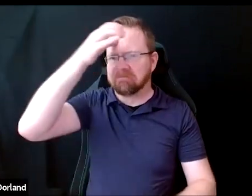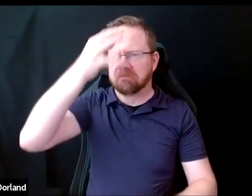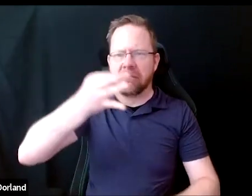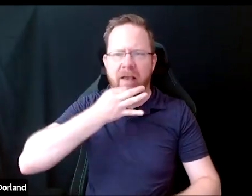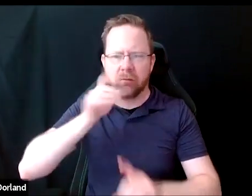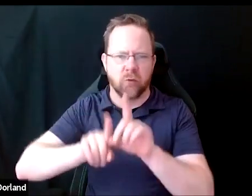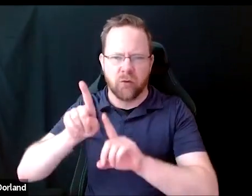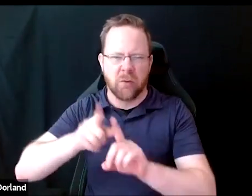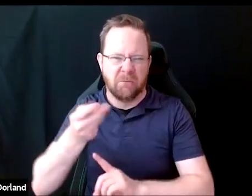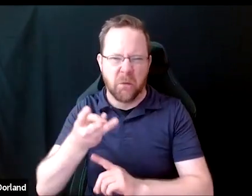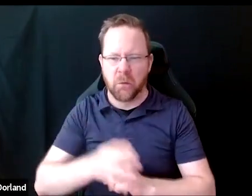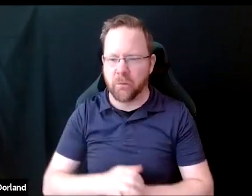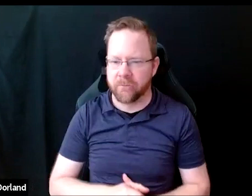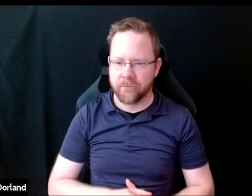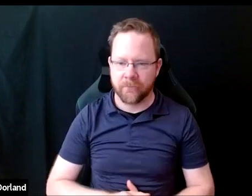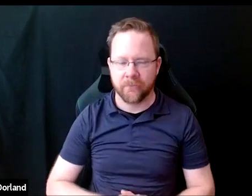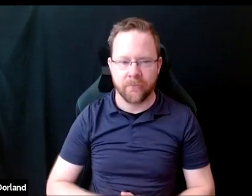astronomy.